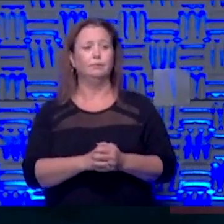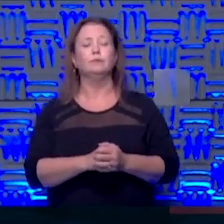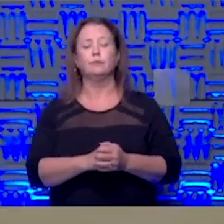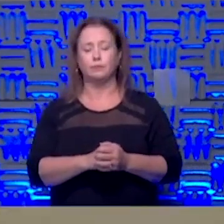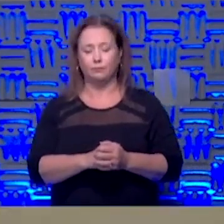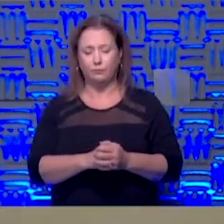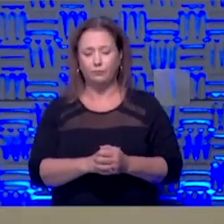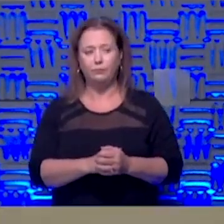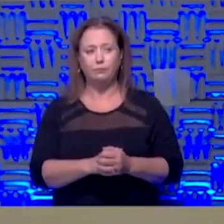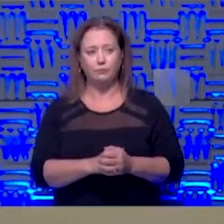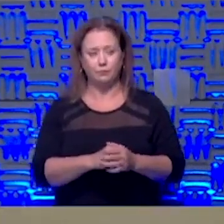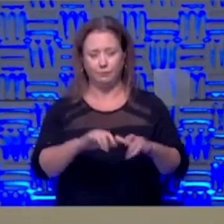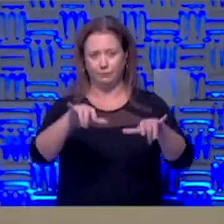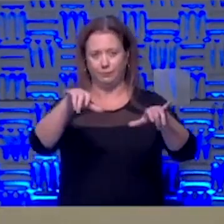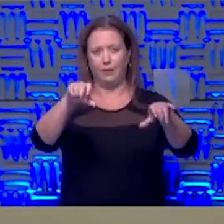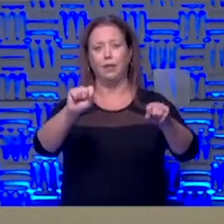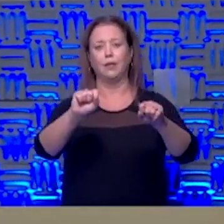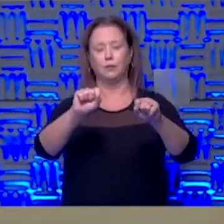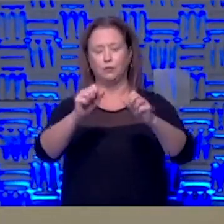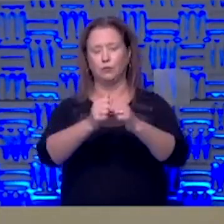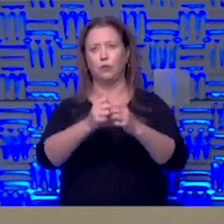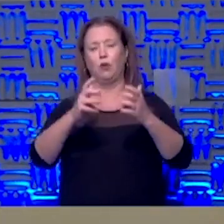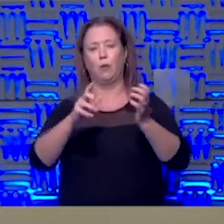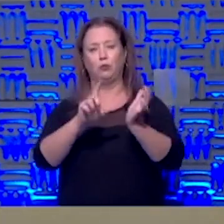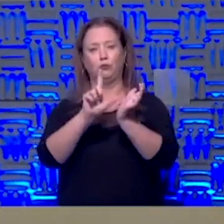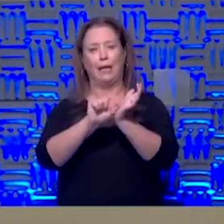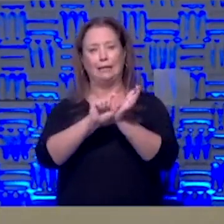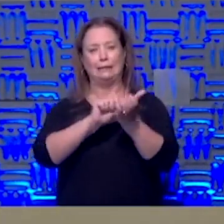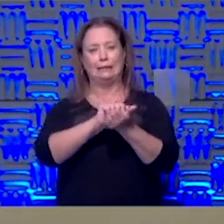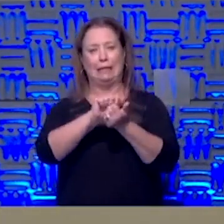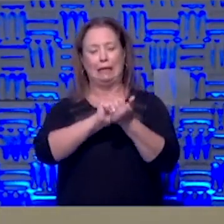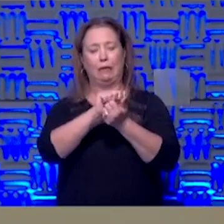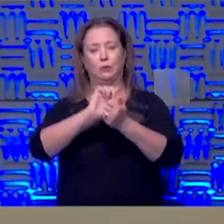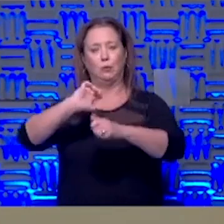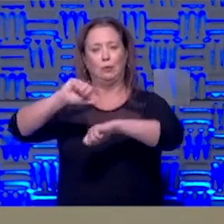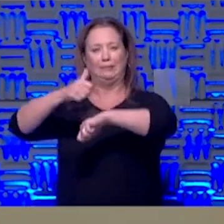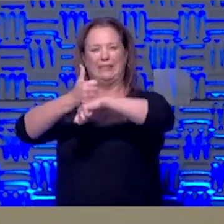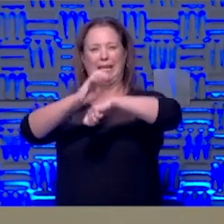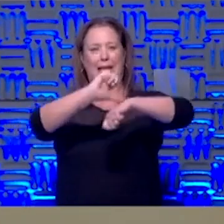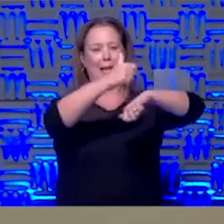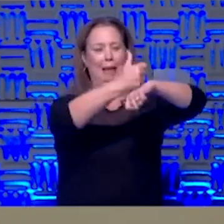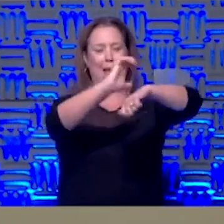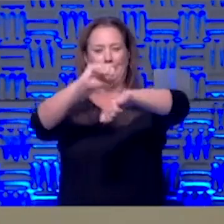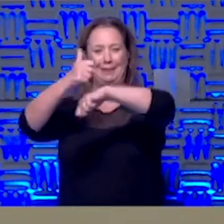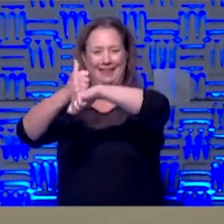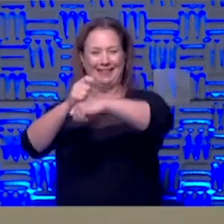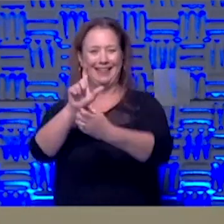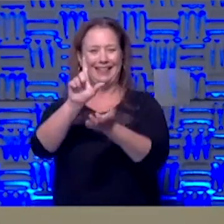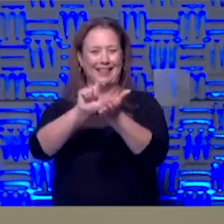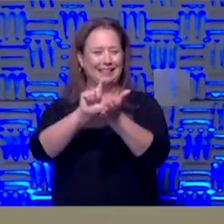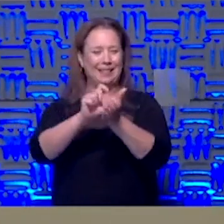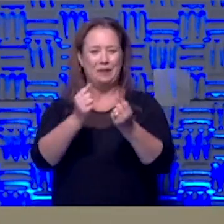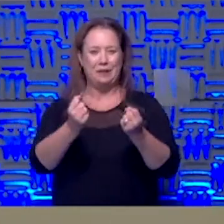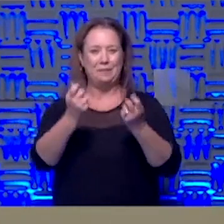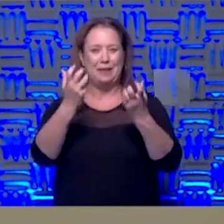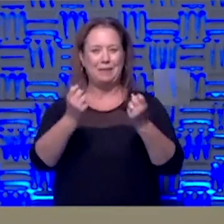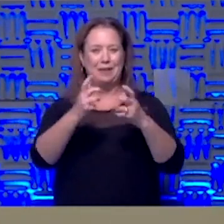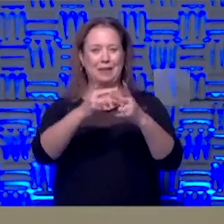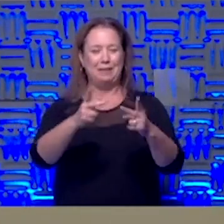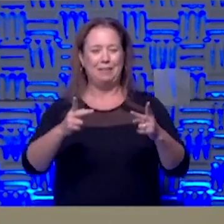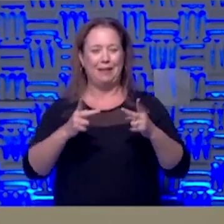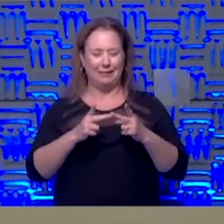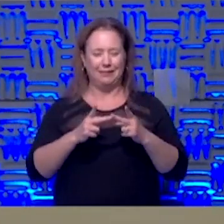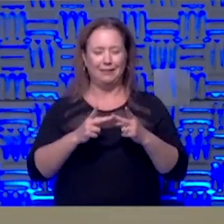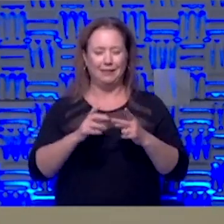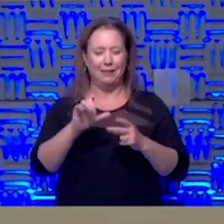There's a whole lot of hand sanitizer around. We put them in a lot of different places within the